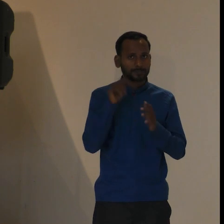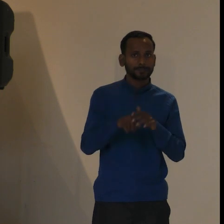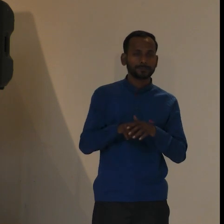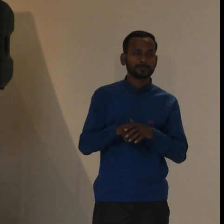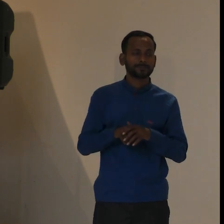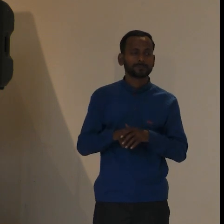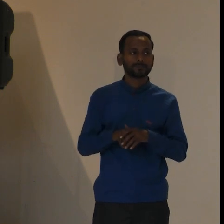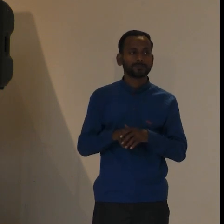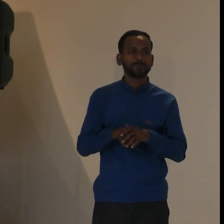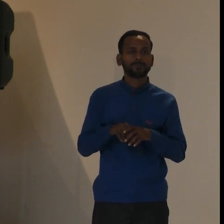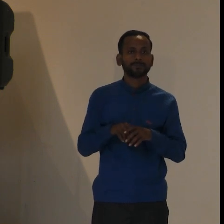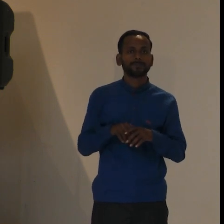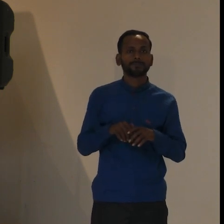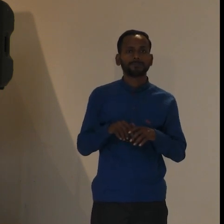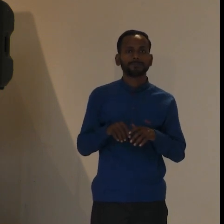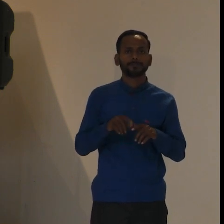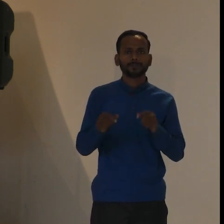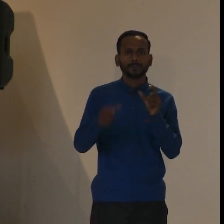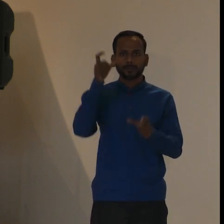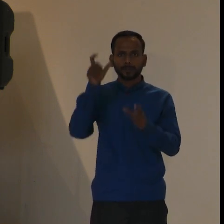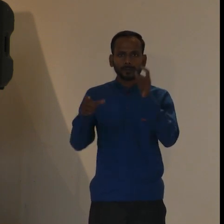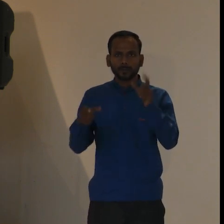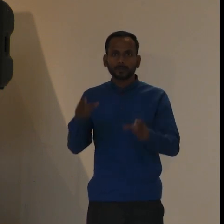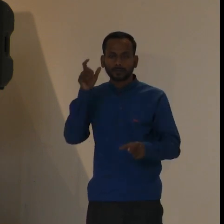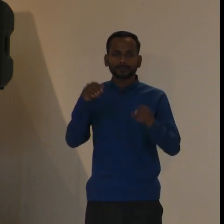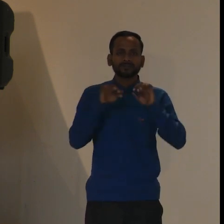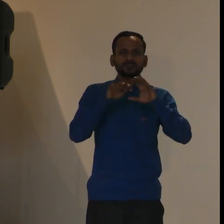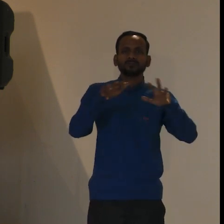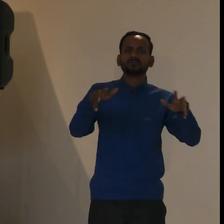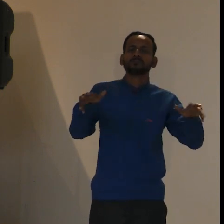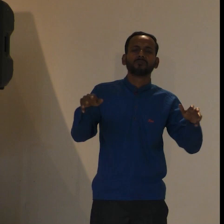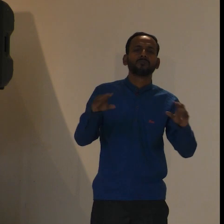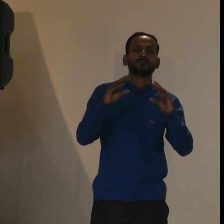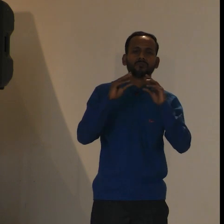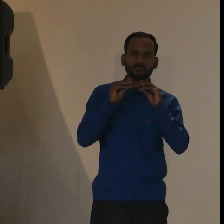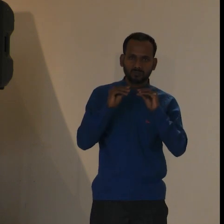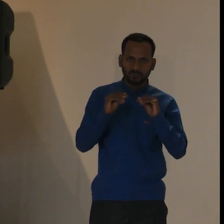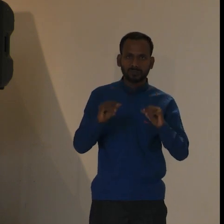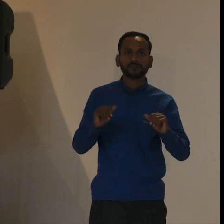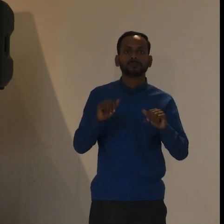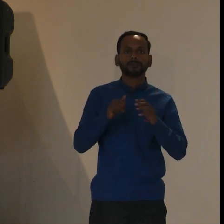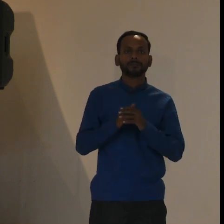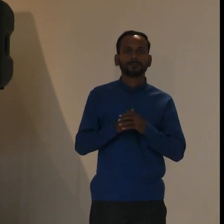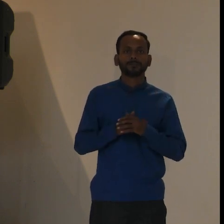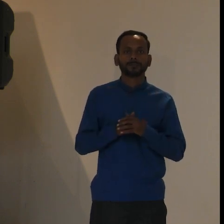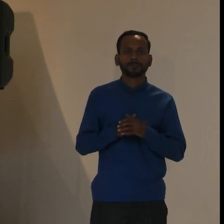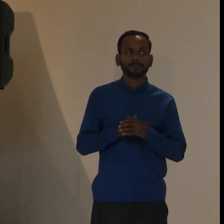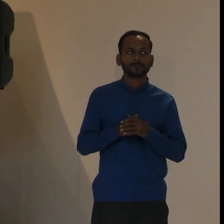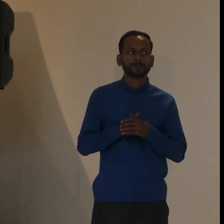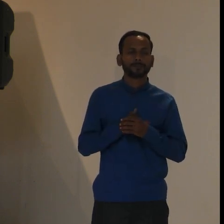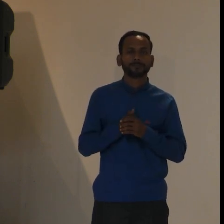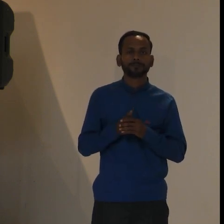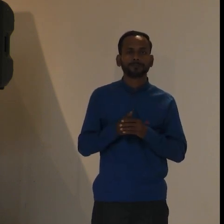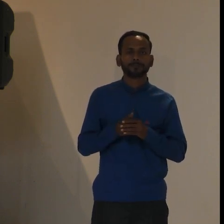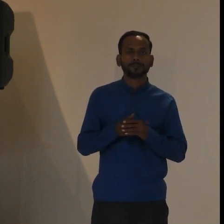large non-abled population from accessing this space. Plus, considering, that's one of the reasons